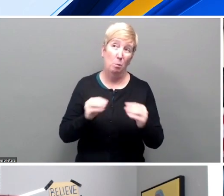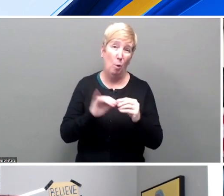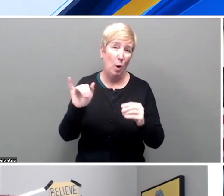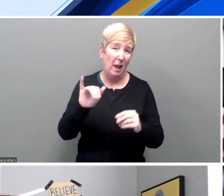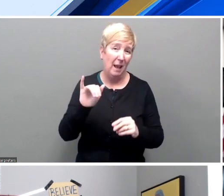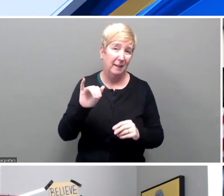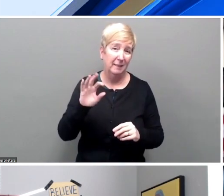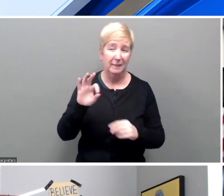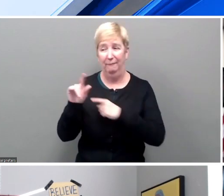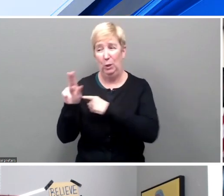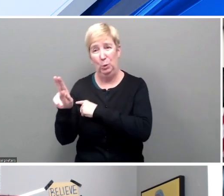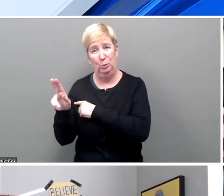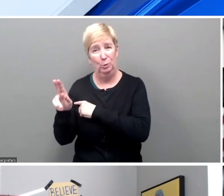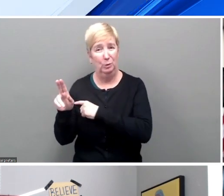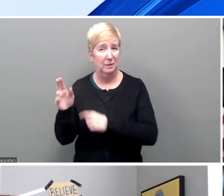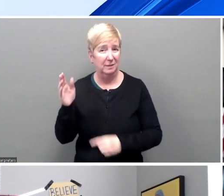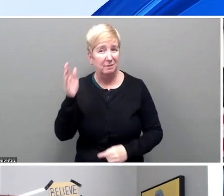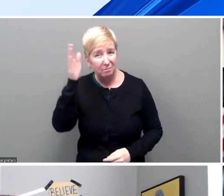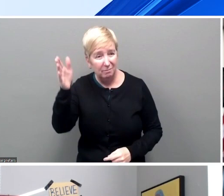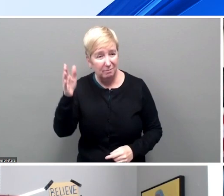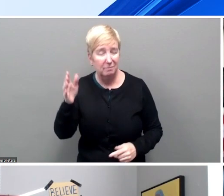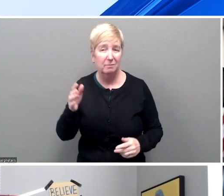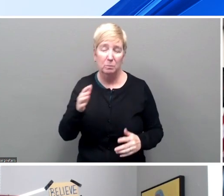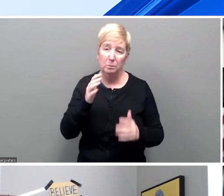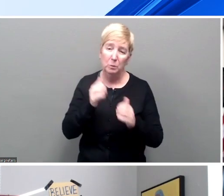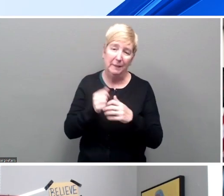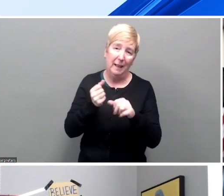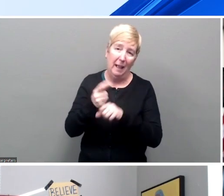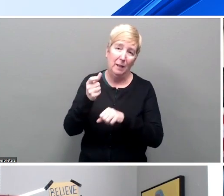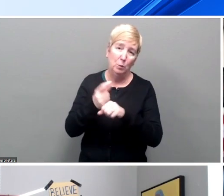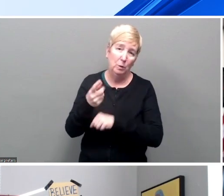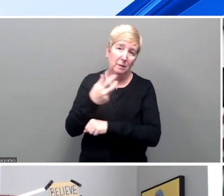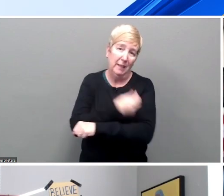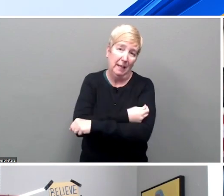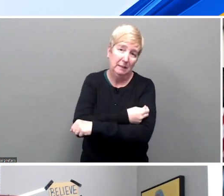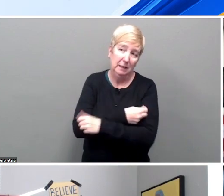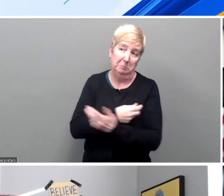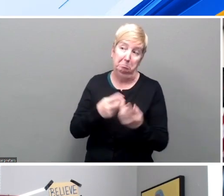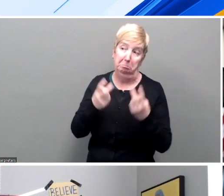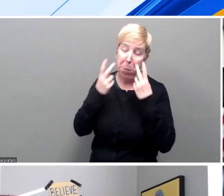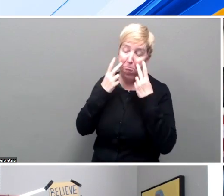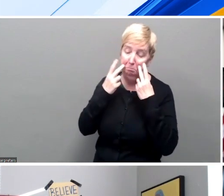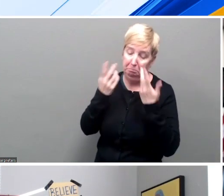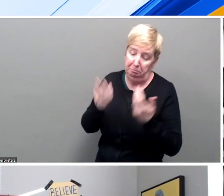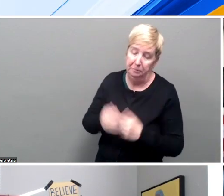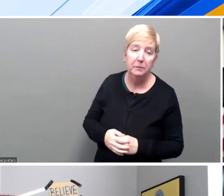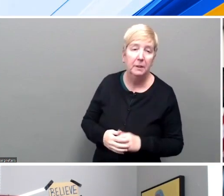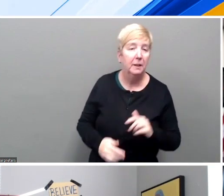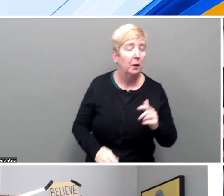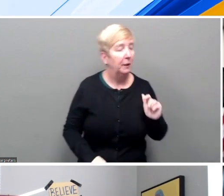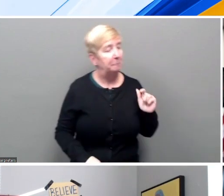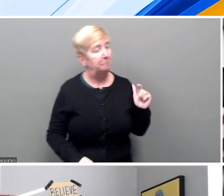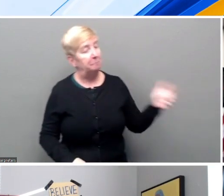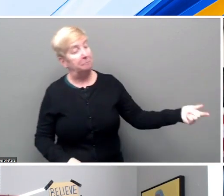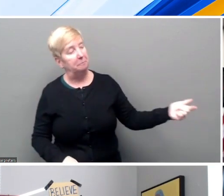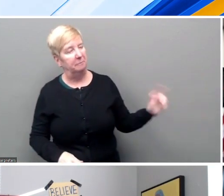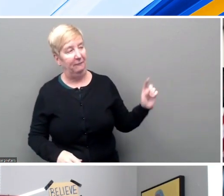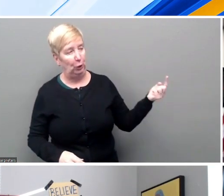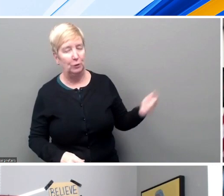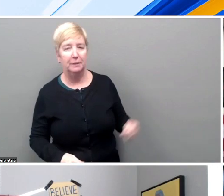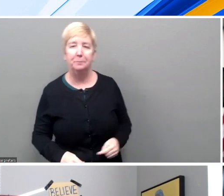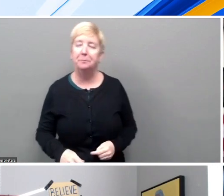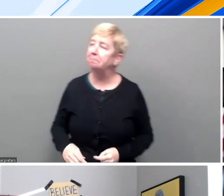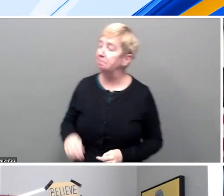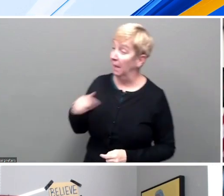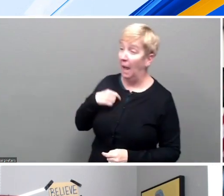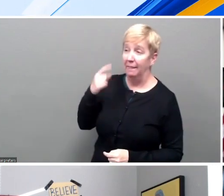to COVID with an annual vaccine? So, Christine, you go first. Yeah, okay. I think it's an